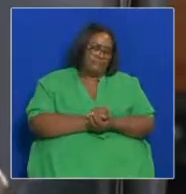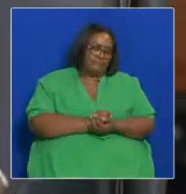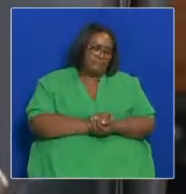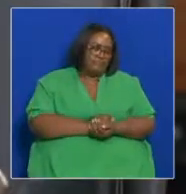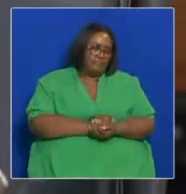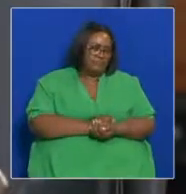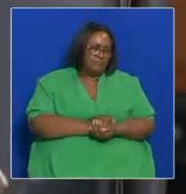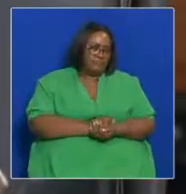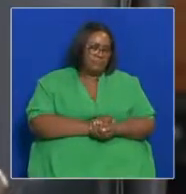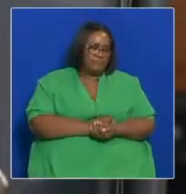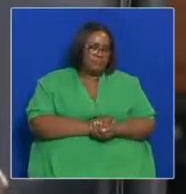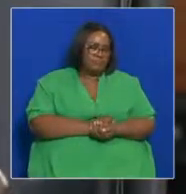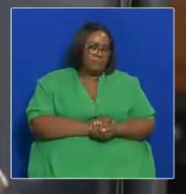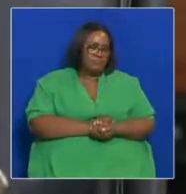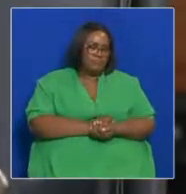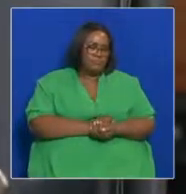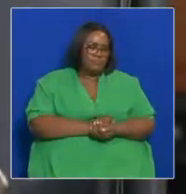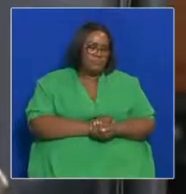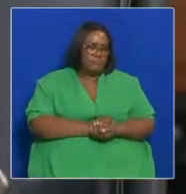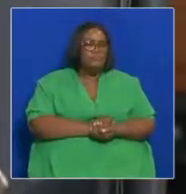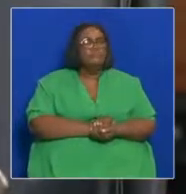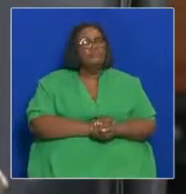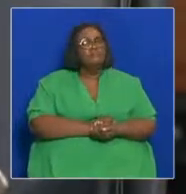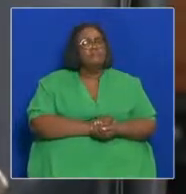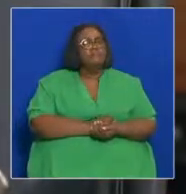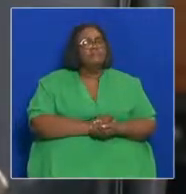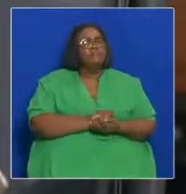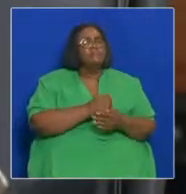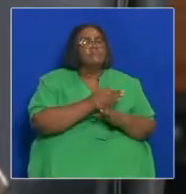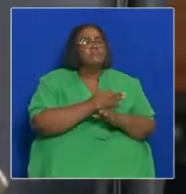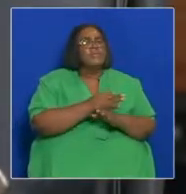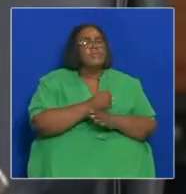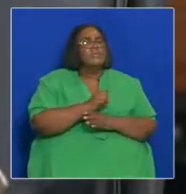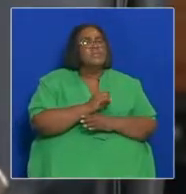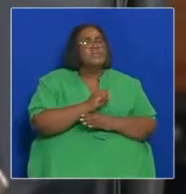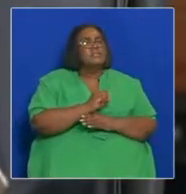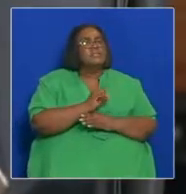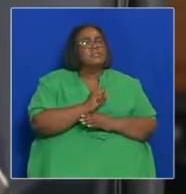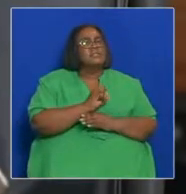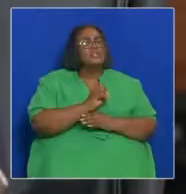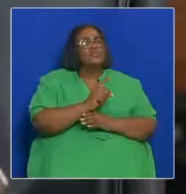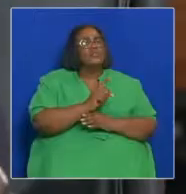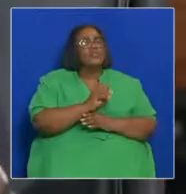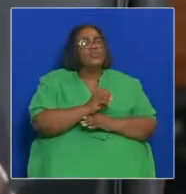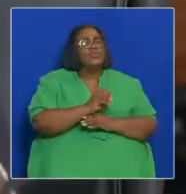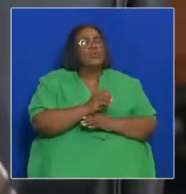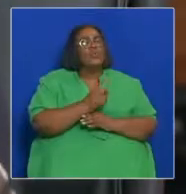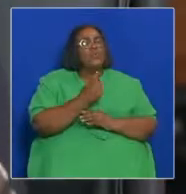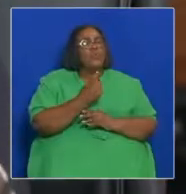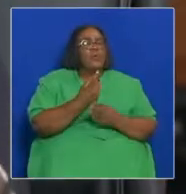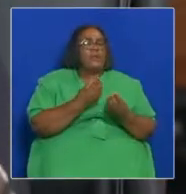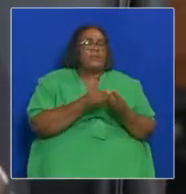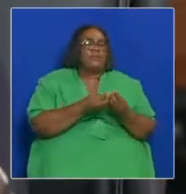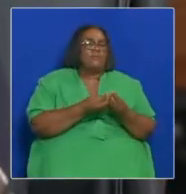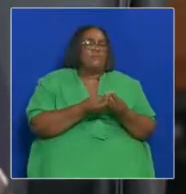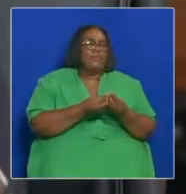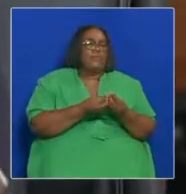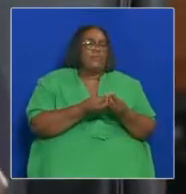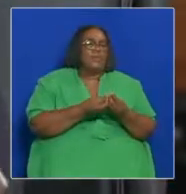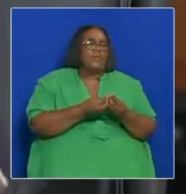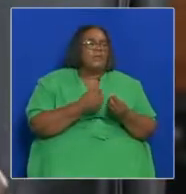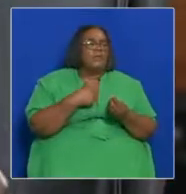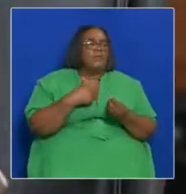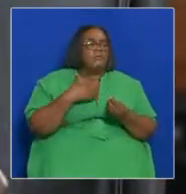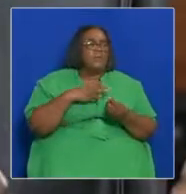Mr. Sisoko, what I wanted to know, just one more aspect in relation to the 3 cases